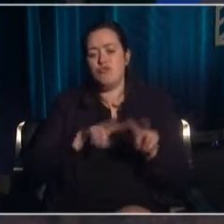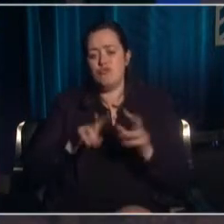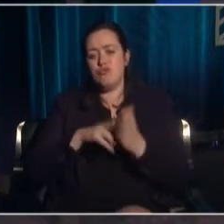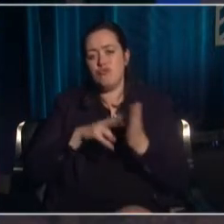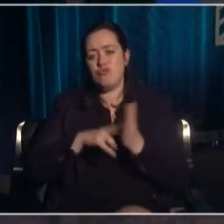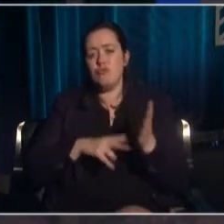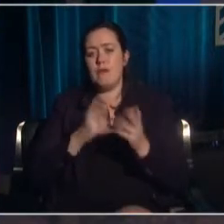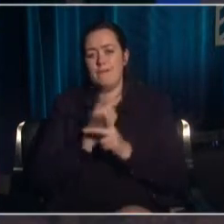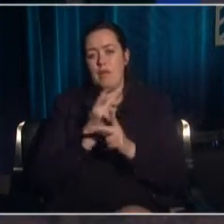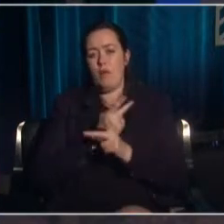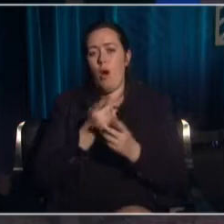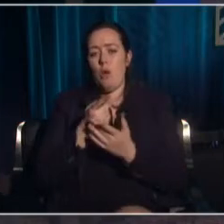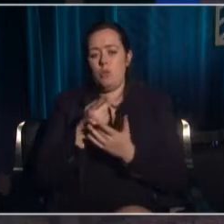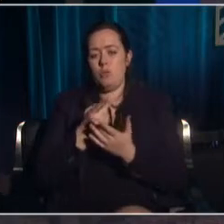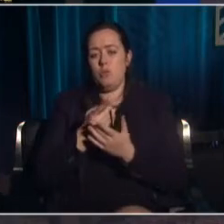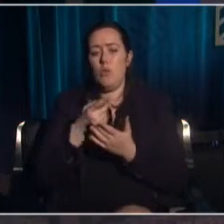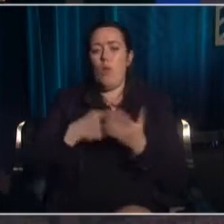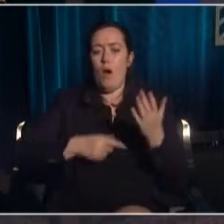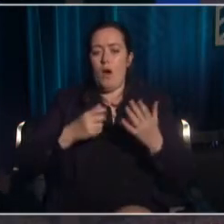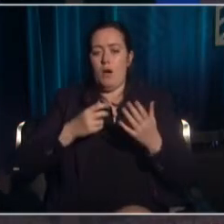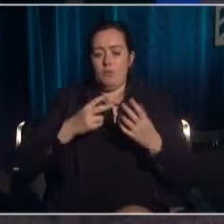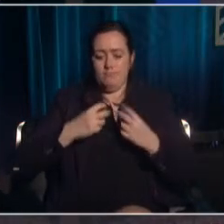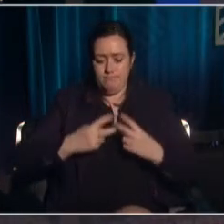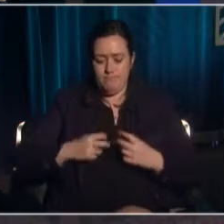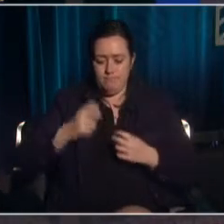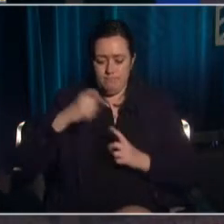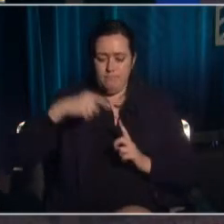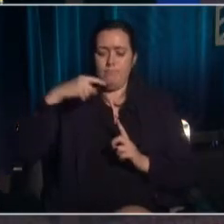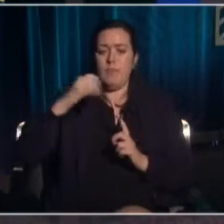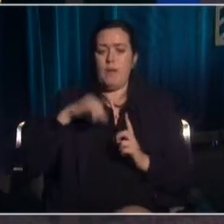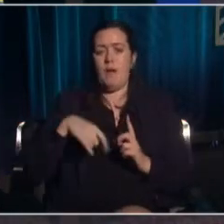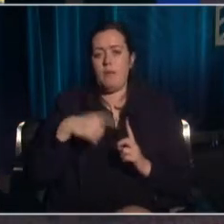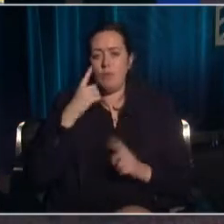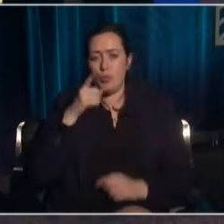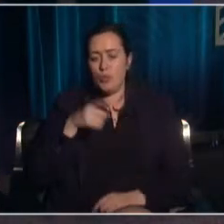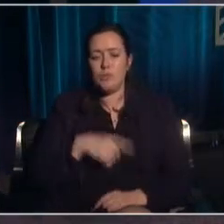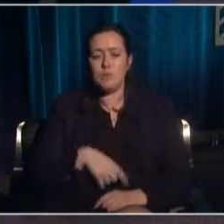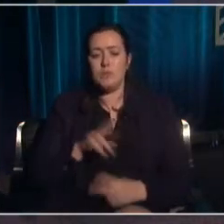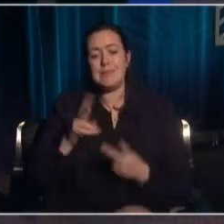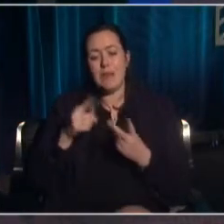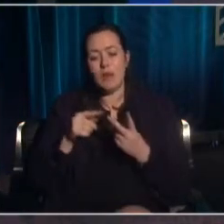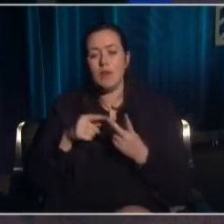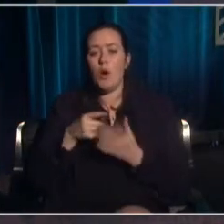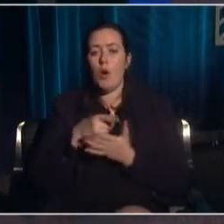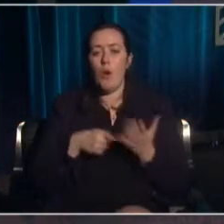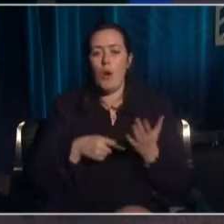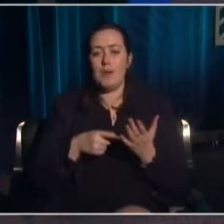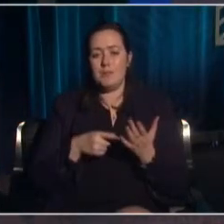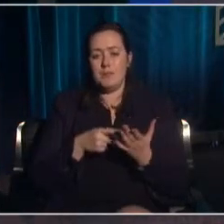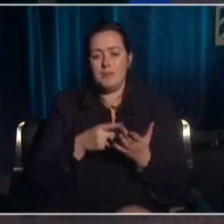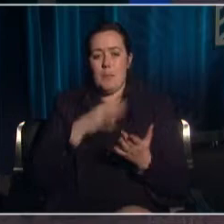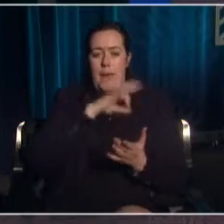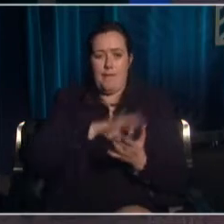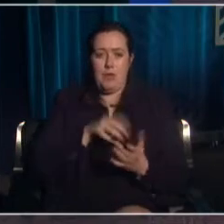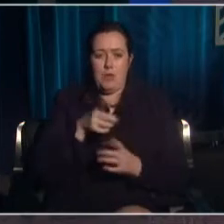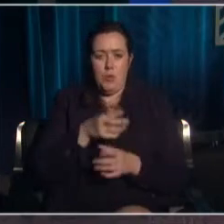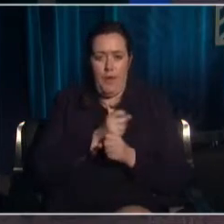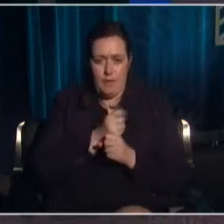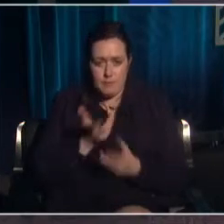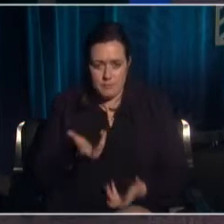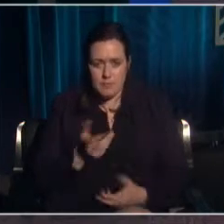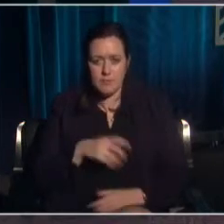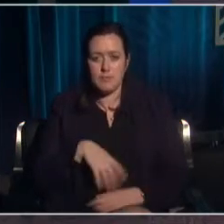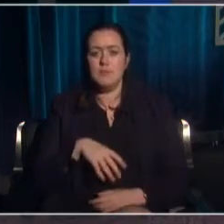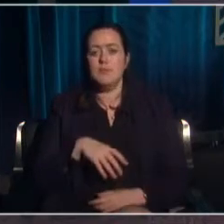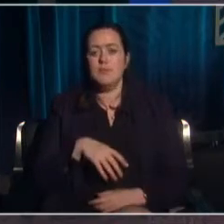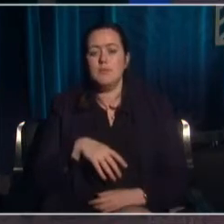ask what's in it for me, right? And that doesn't mean appeal to their self-interest, but just go, what would make me engage with, Why not? with this?